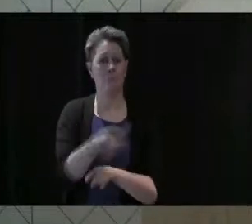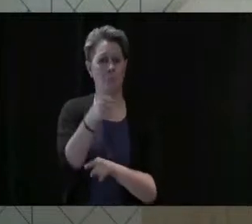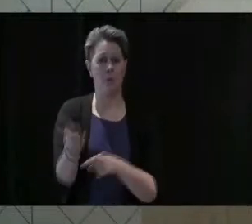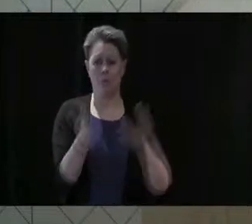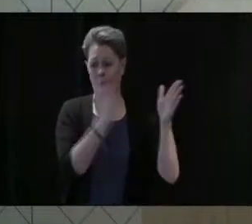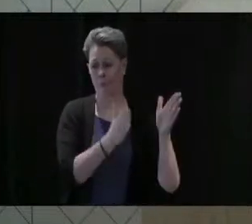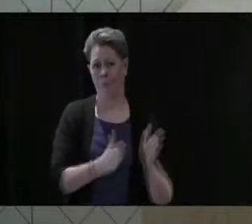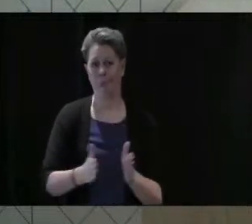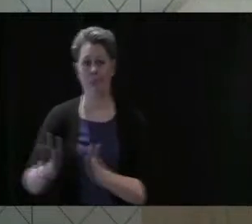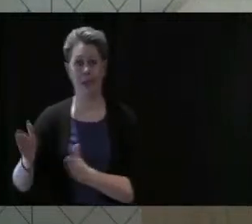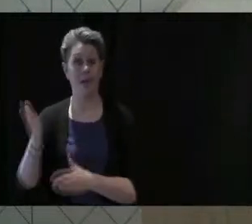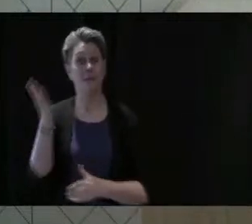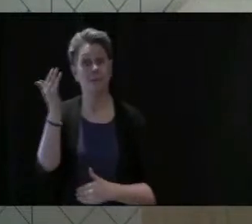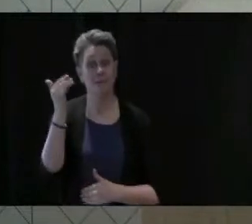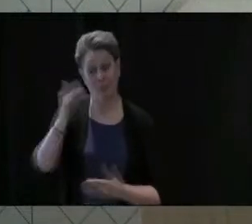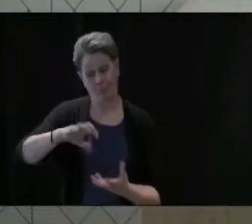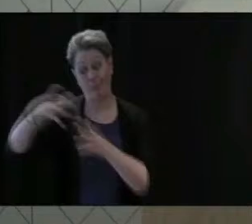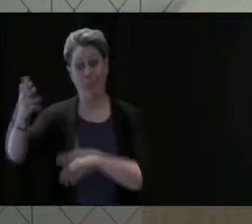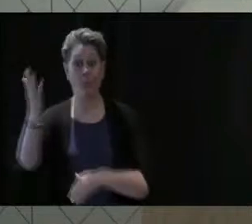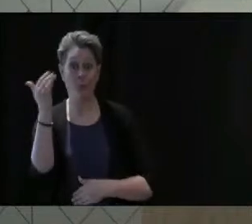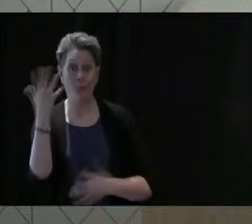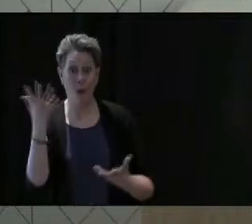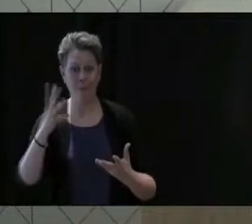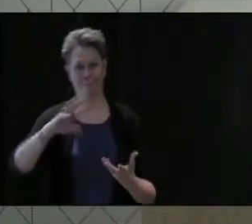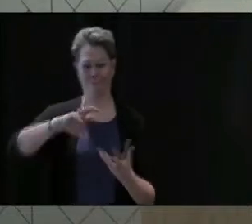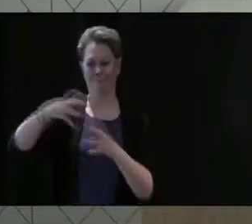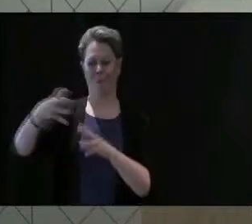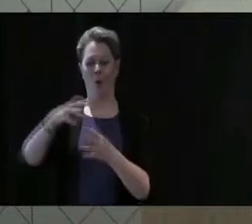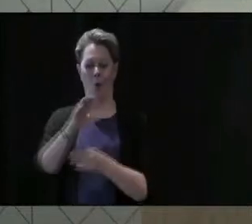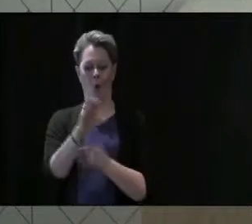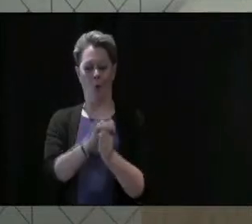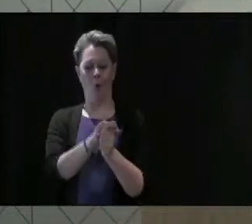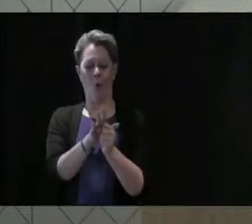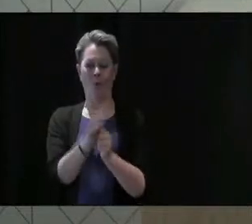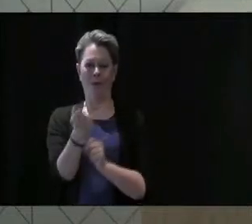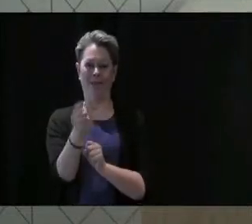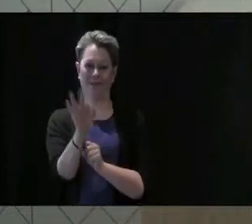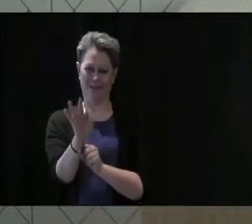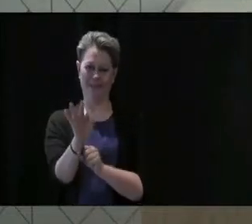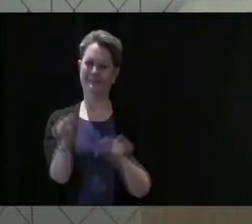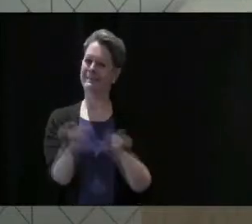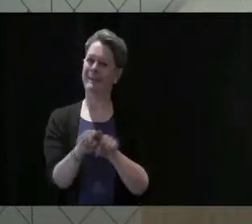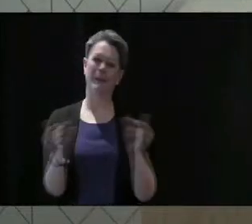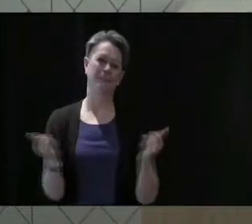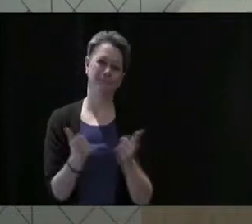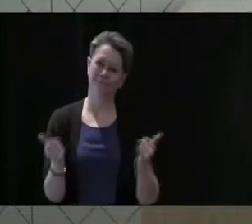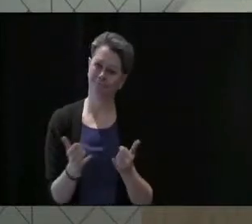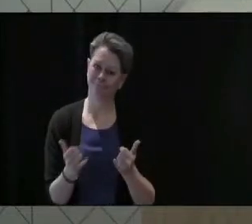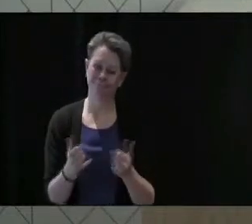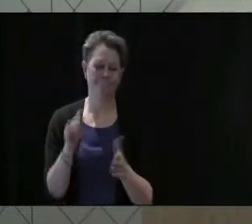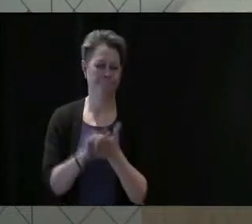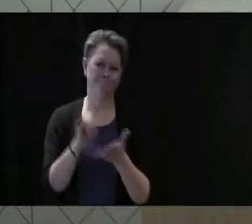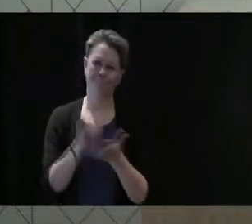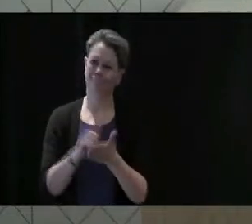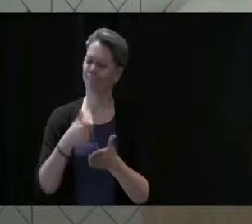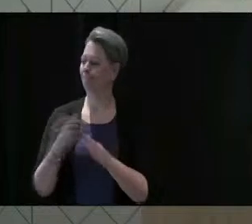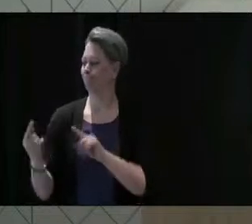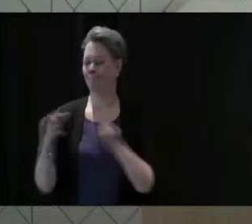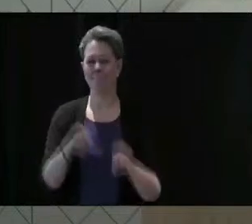change as a result of COVID-19, so too it was with this one, and it's not possible for me to be